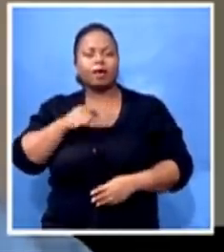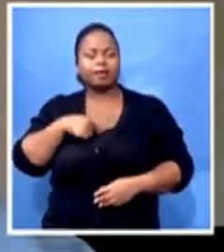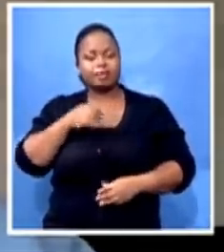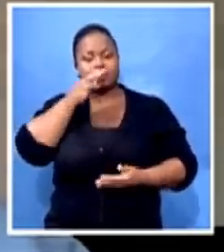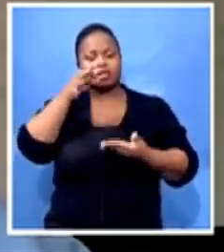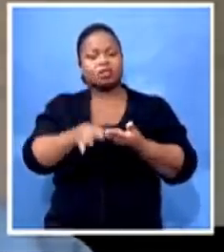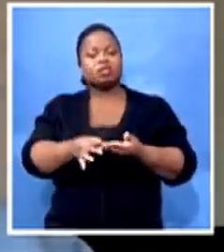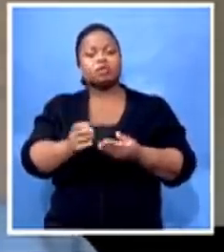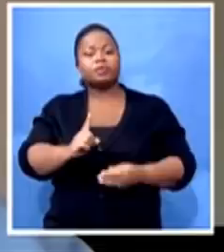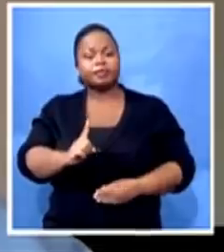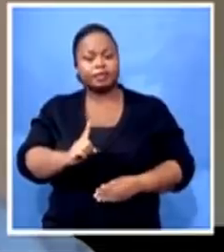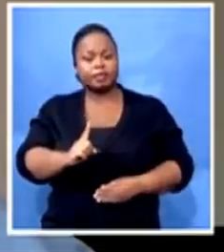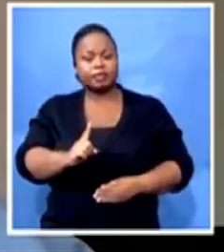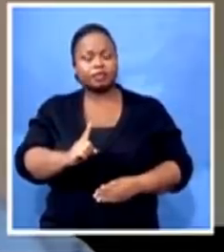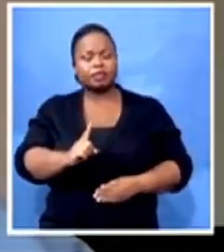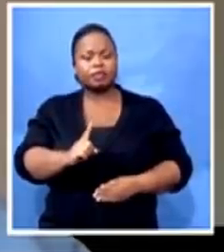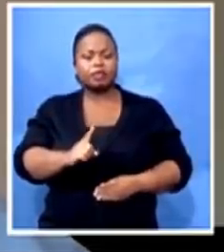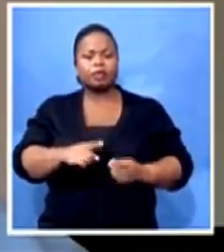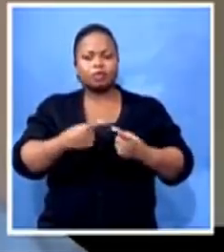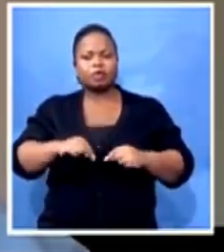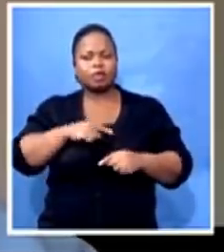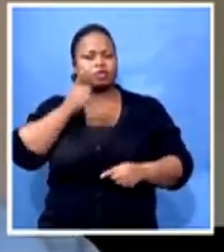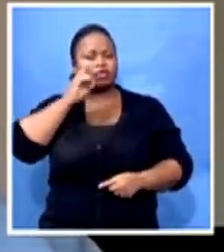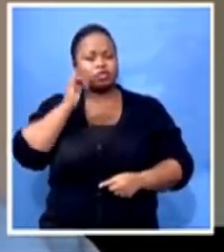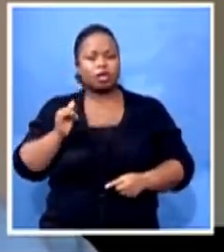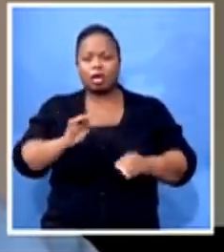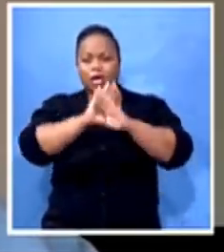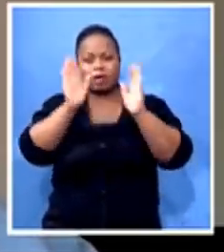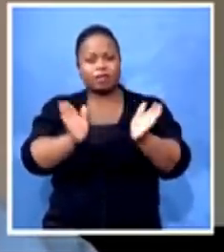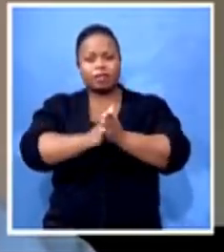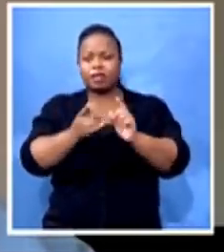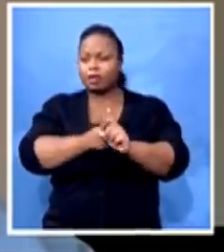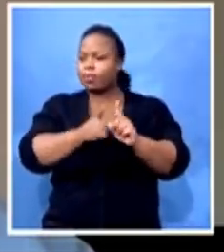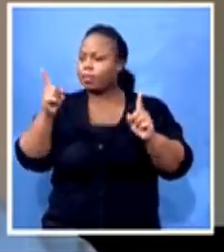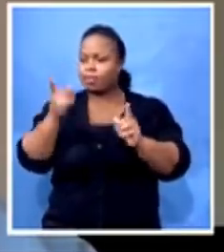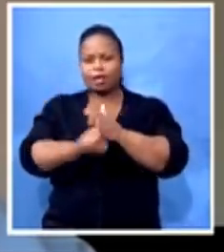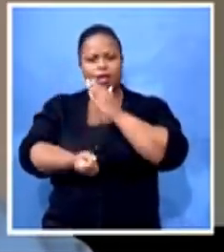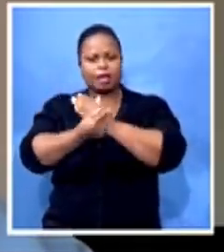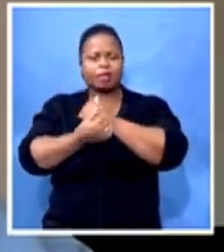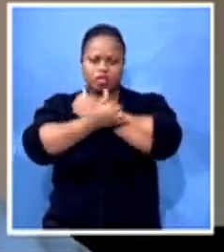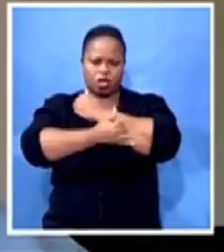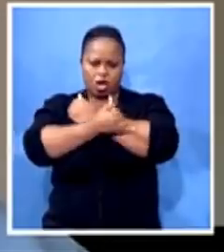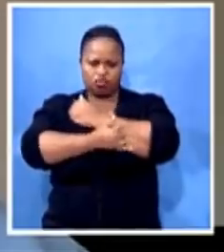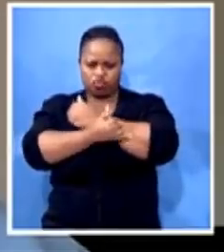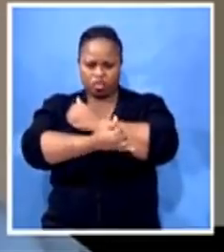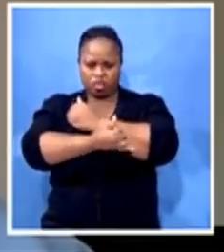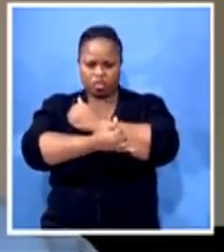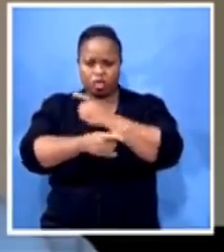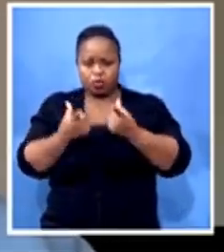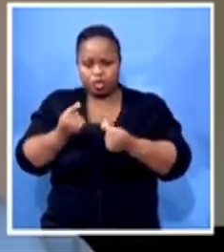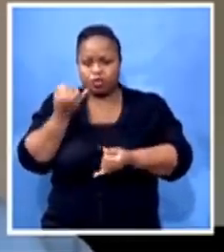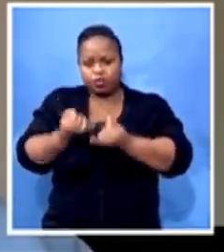at the things that we've done wrong as a country. One is that we've lost the advantage in as far